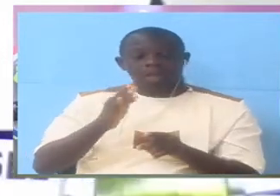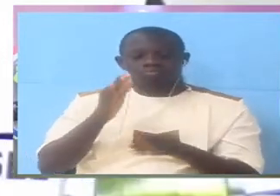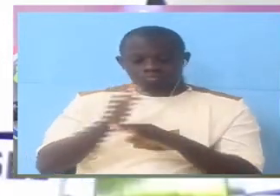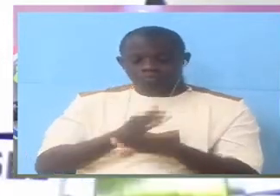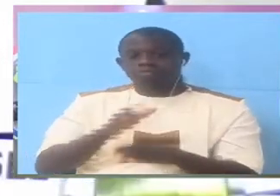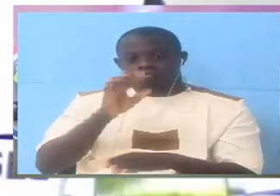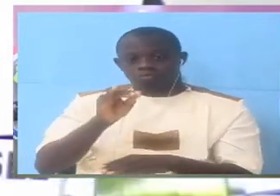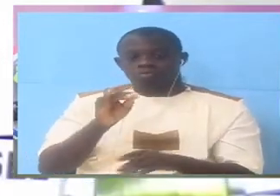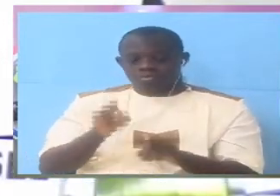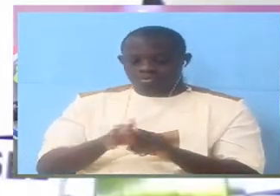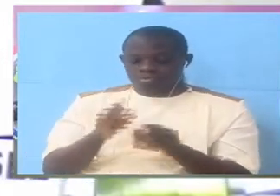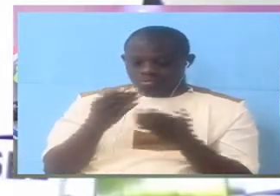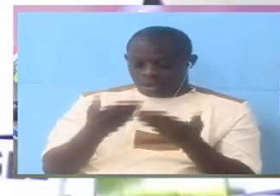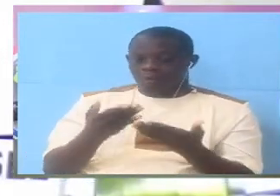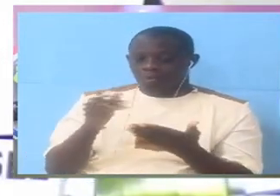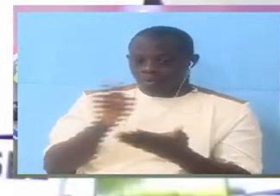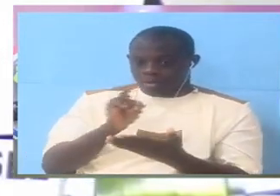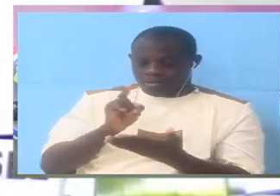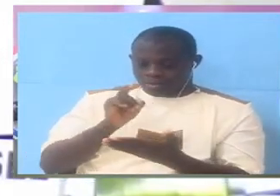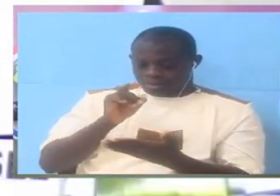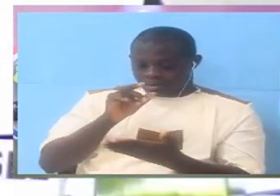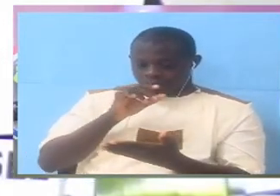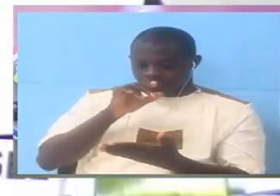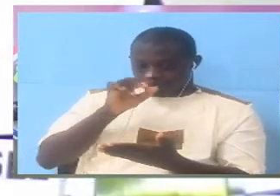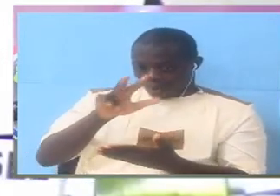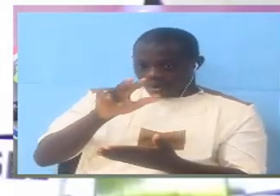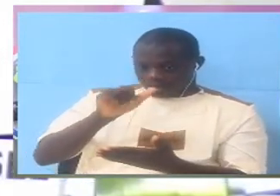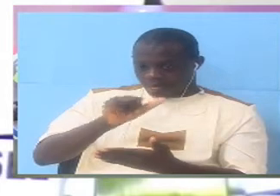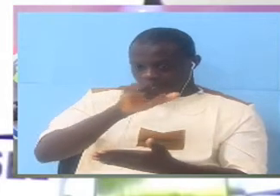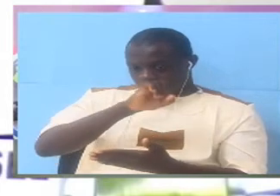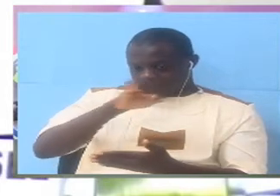And this is what Wasa said.